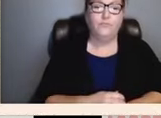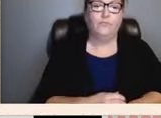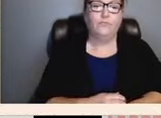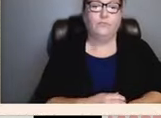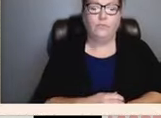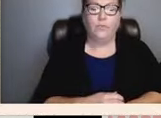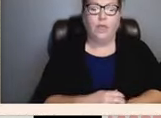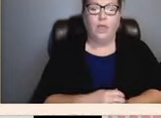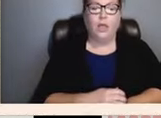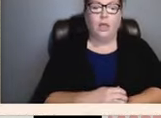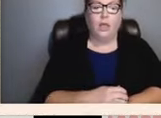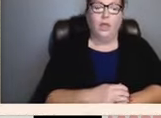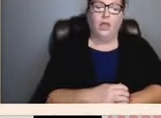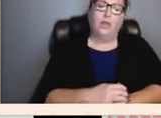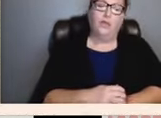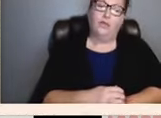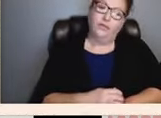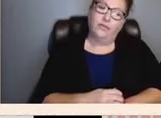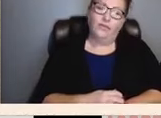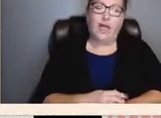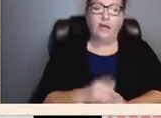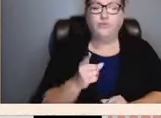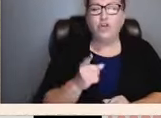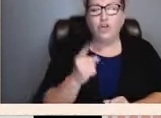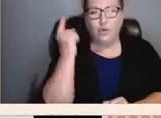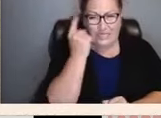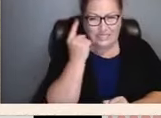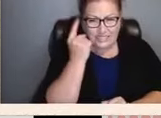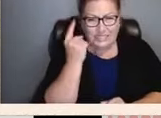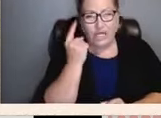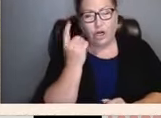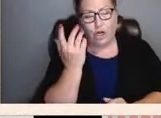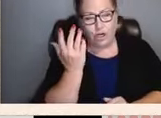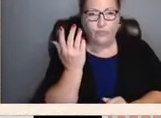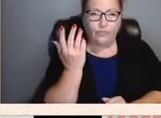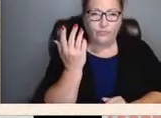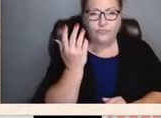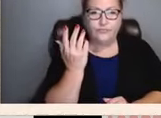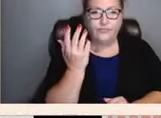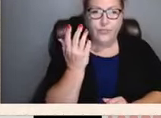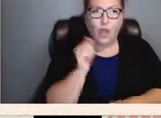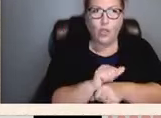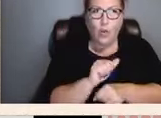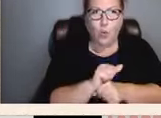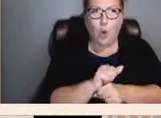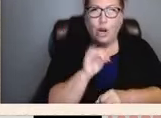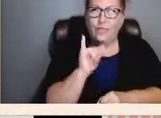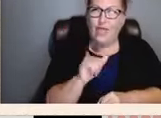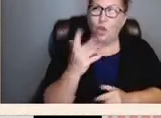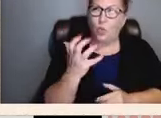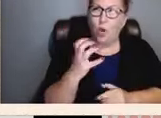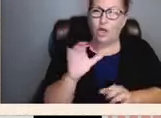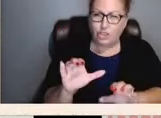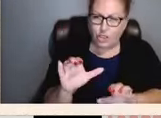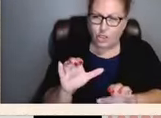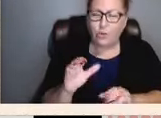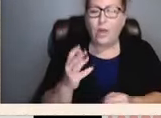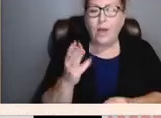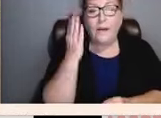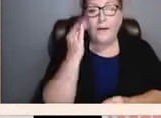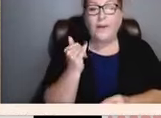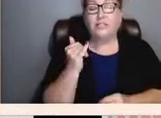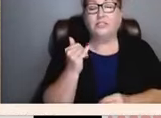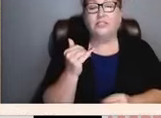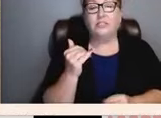that you take into consideration the work that's to be done, because new